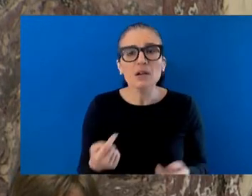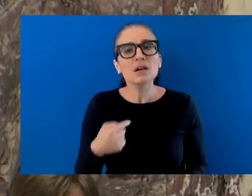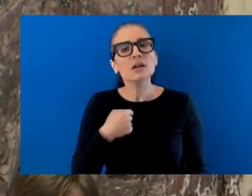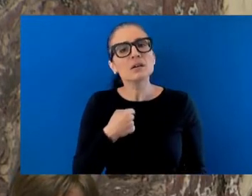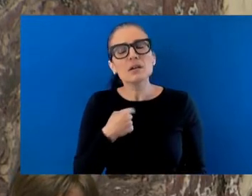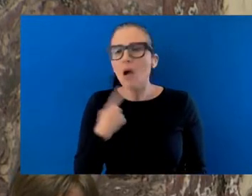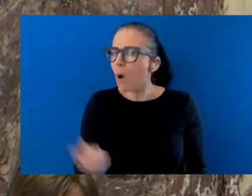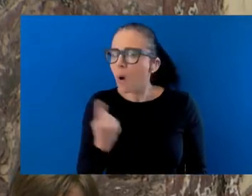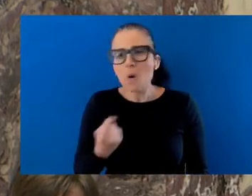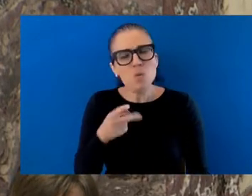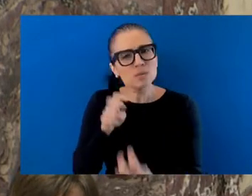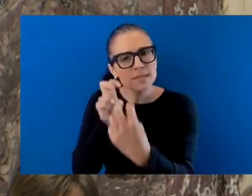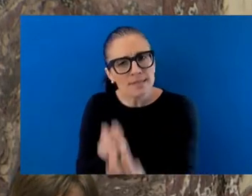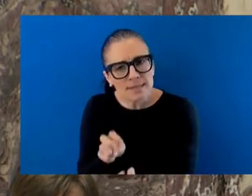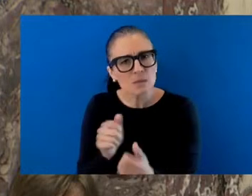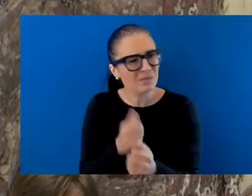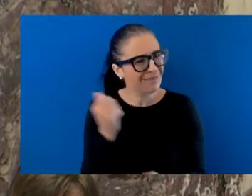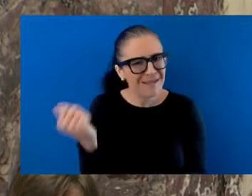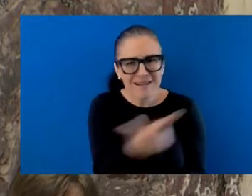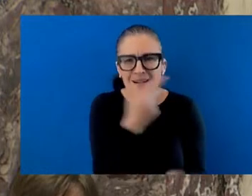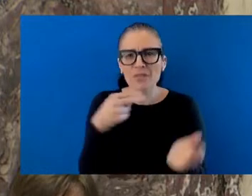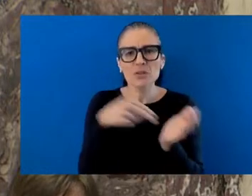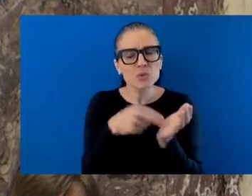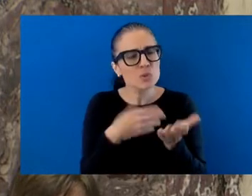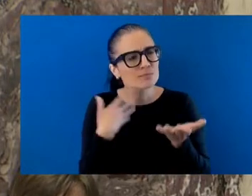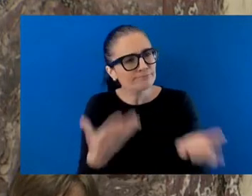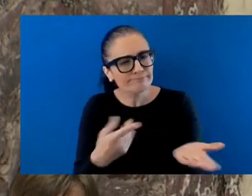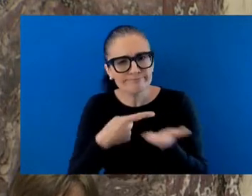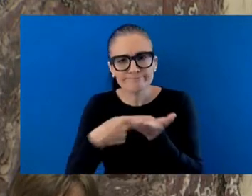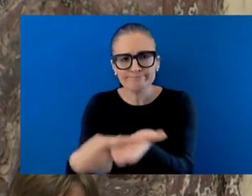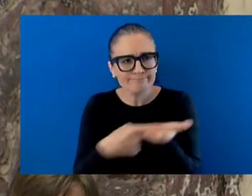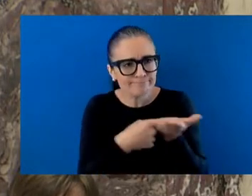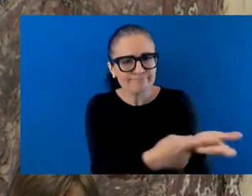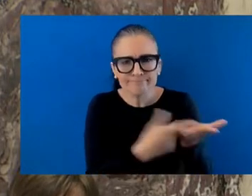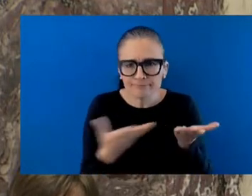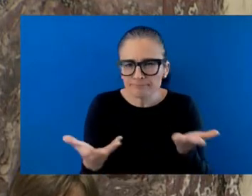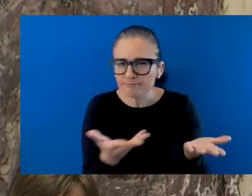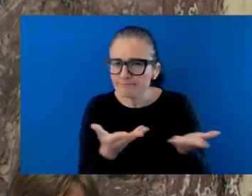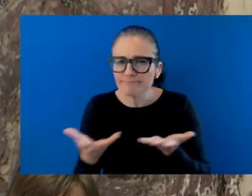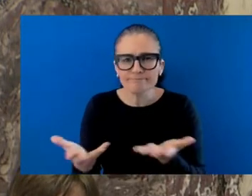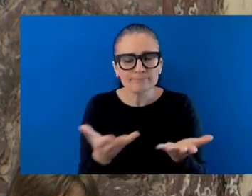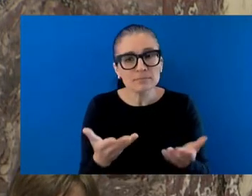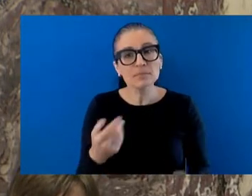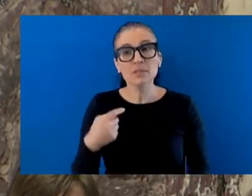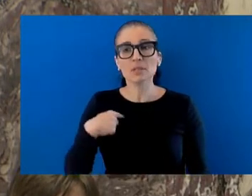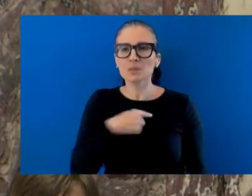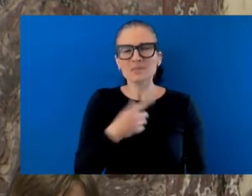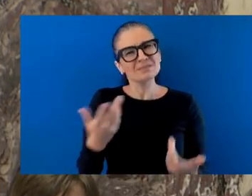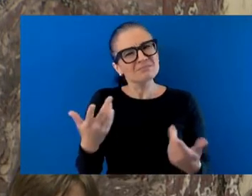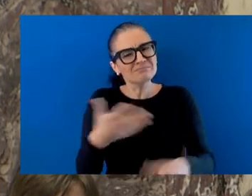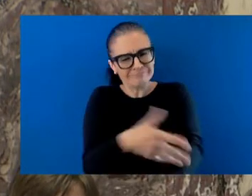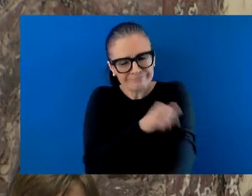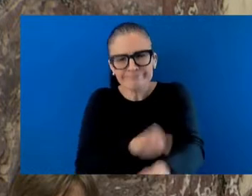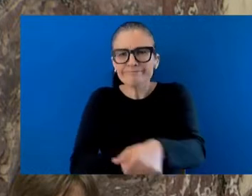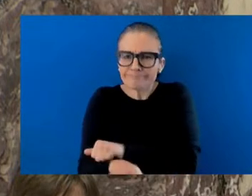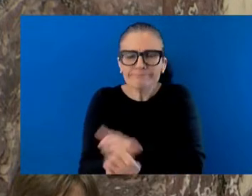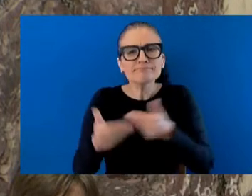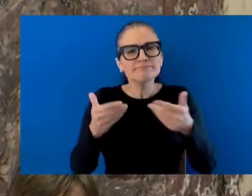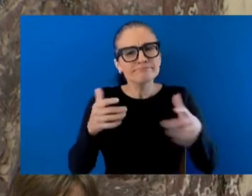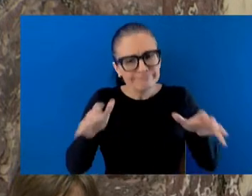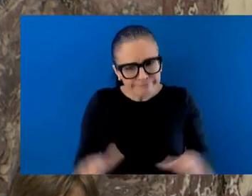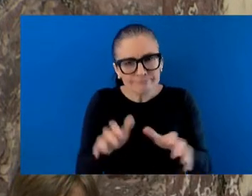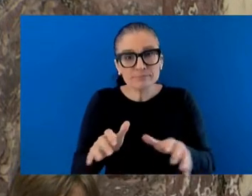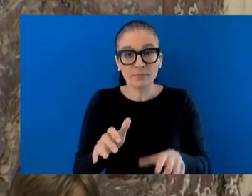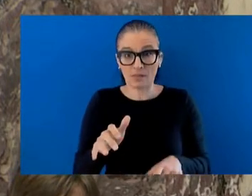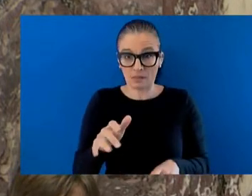taken unprecedented action, not because of the BC Nurses Union, because of nurses, but with them to